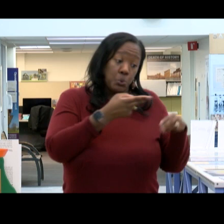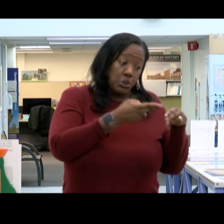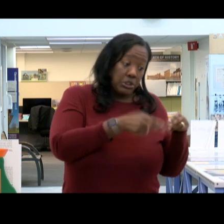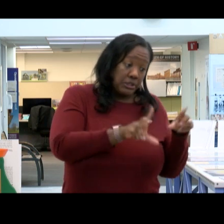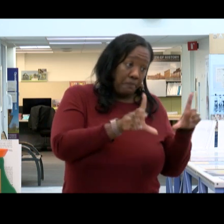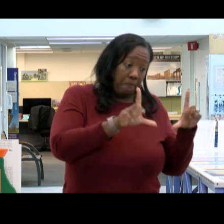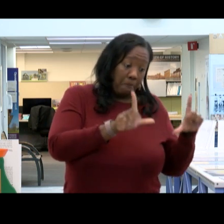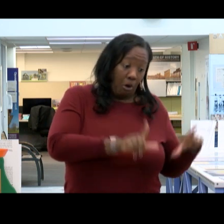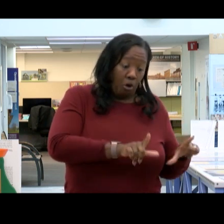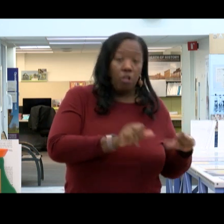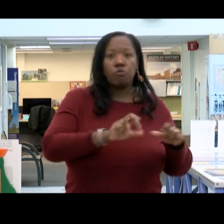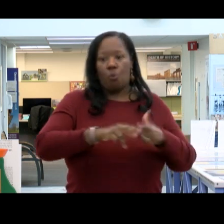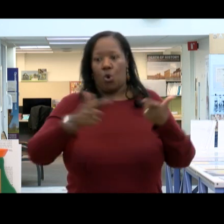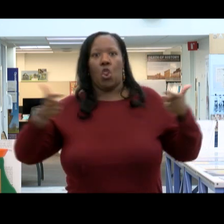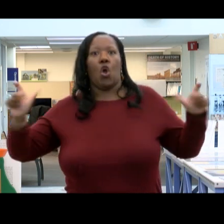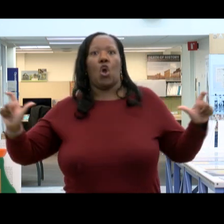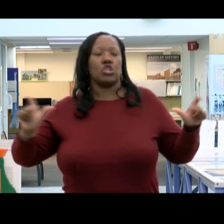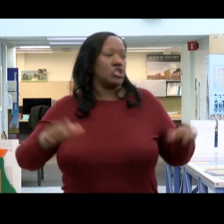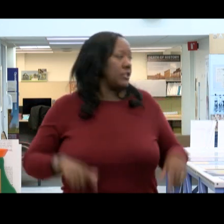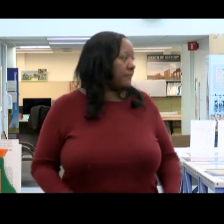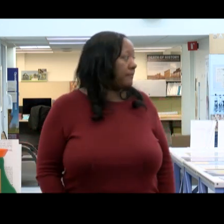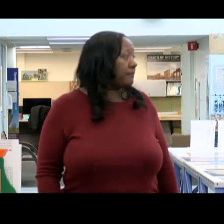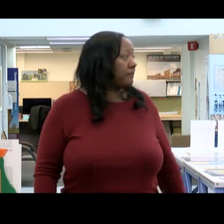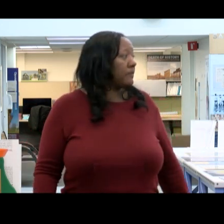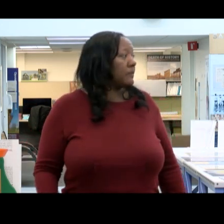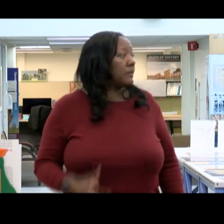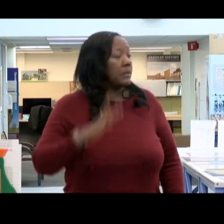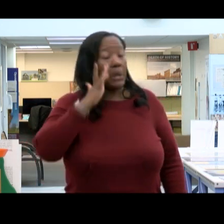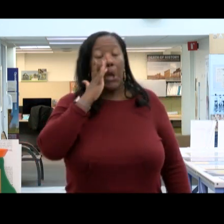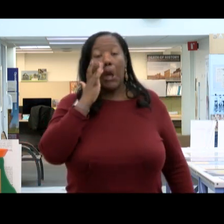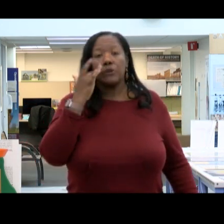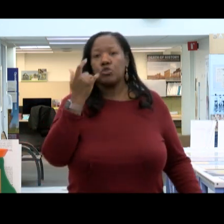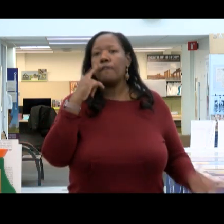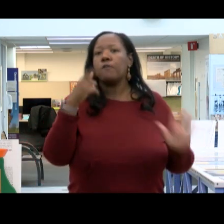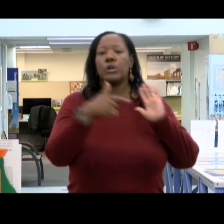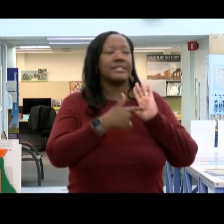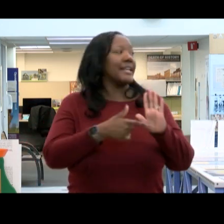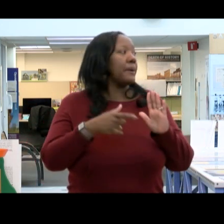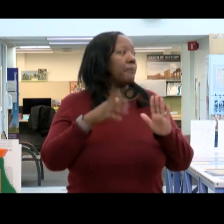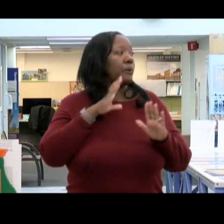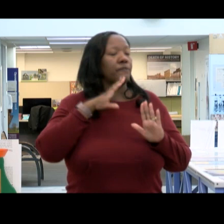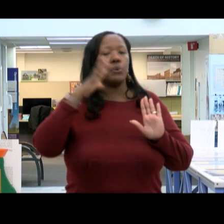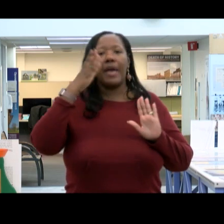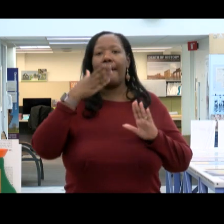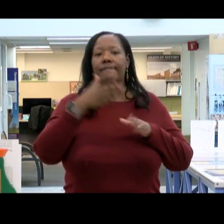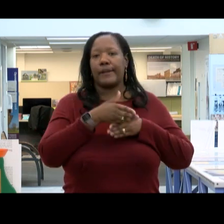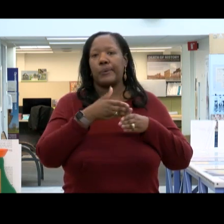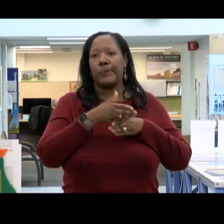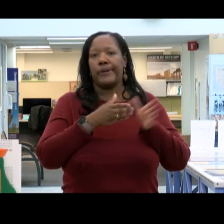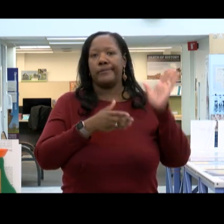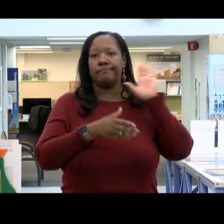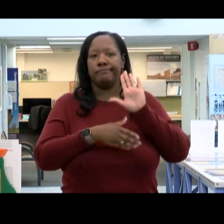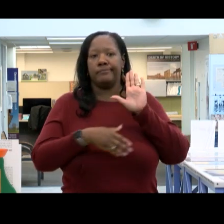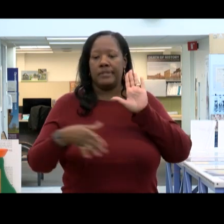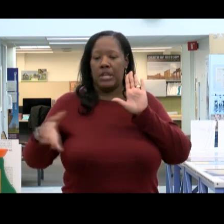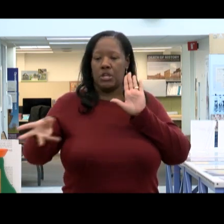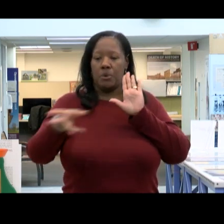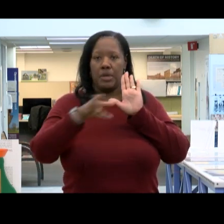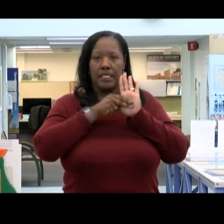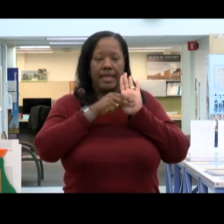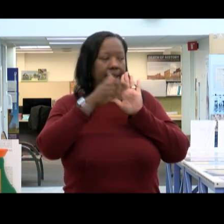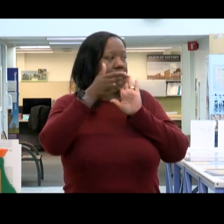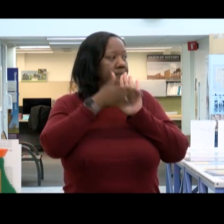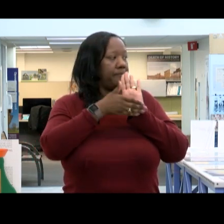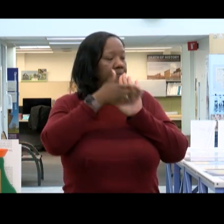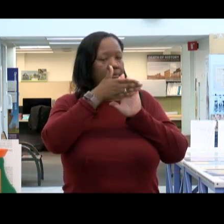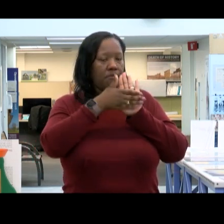materials. So you would lay it out on your board, in this case a board, on your wall, and